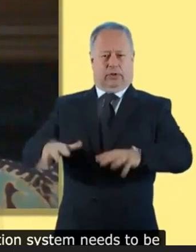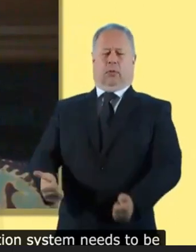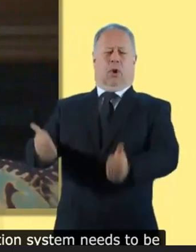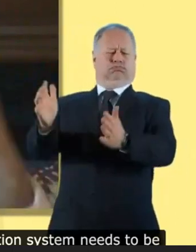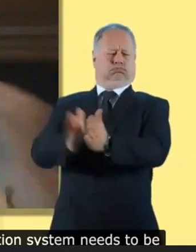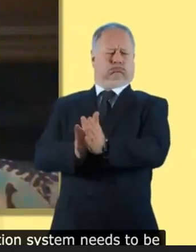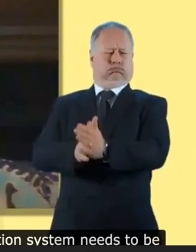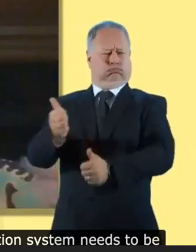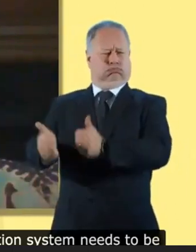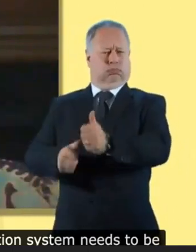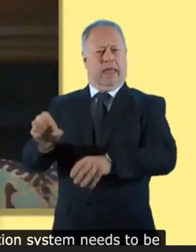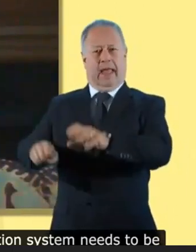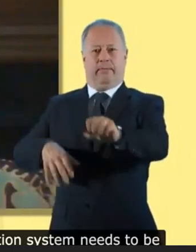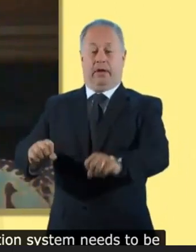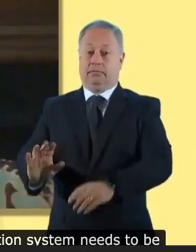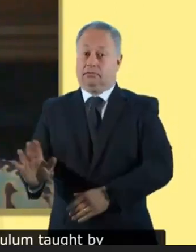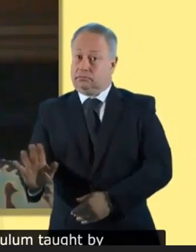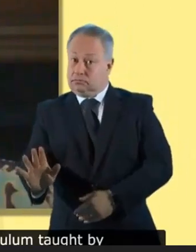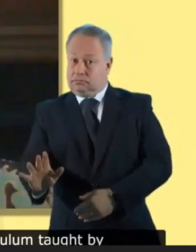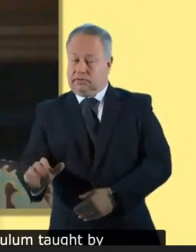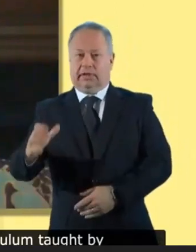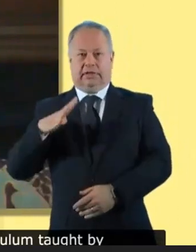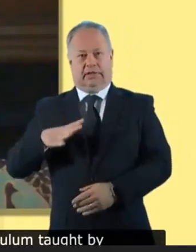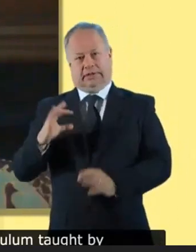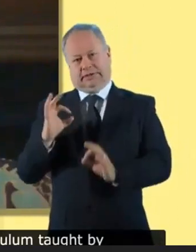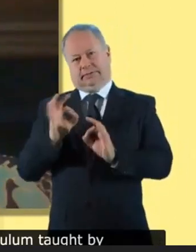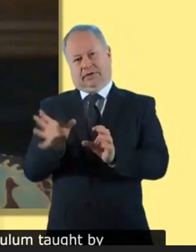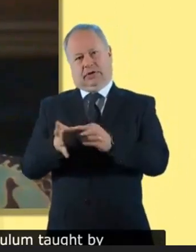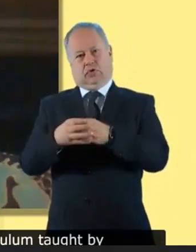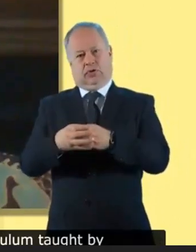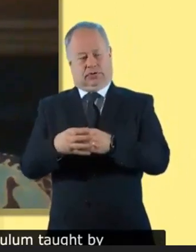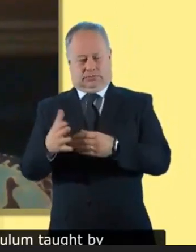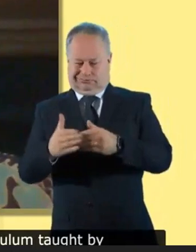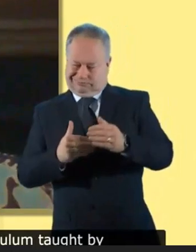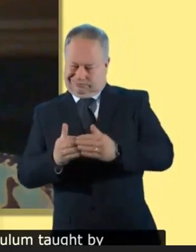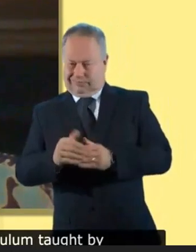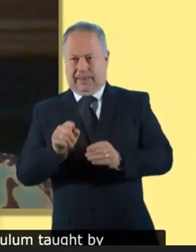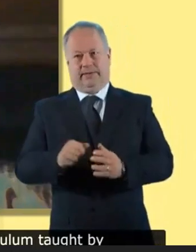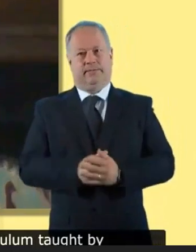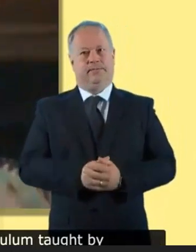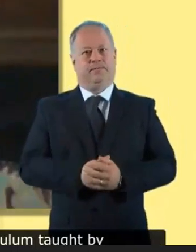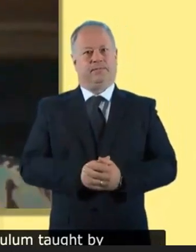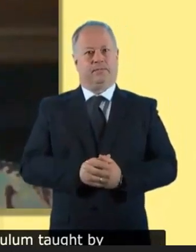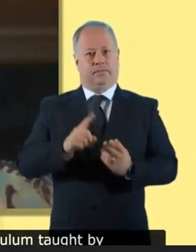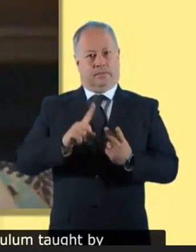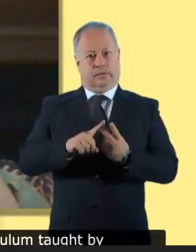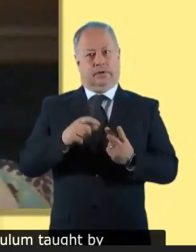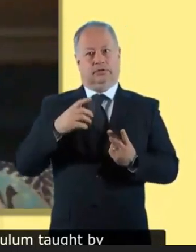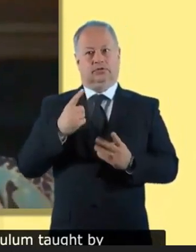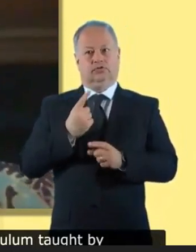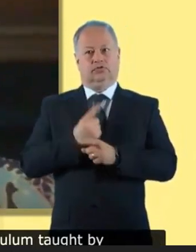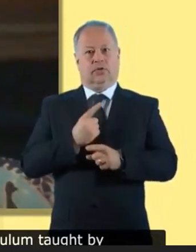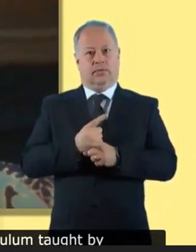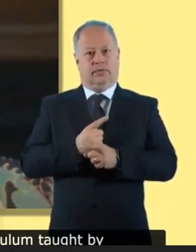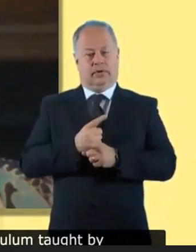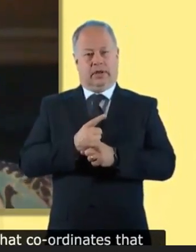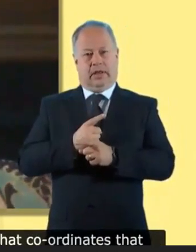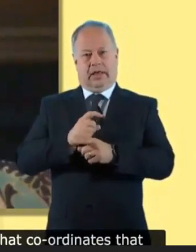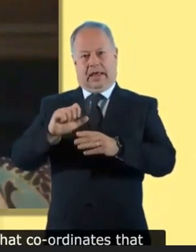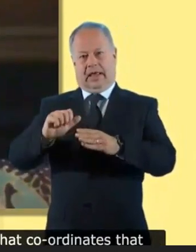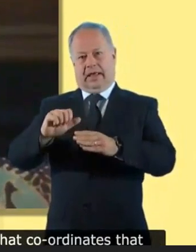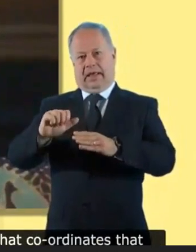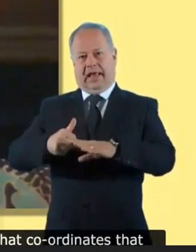specialist unit that coordinates that legacy across the board. We also talked about removing institutional barriers to public life